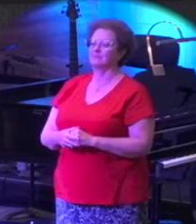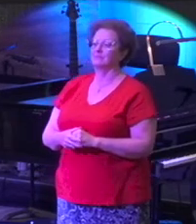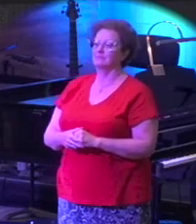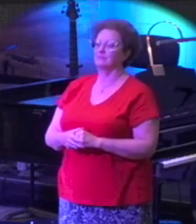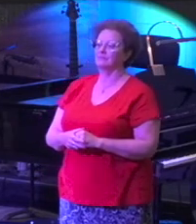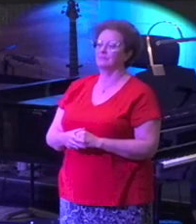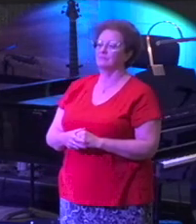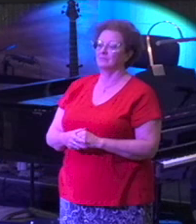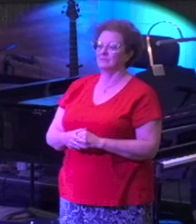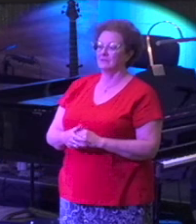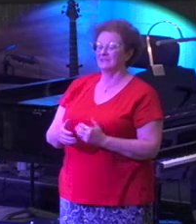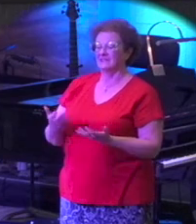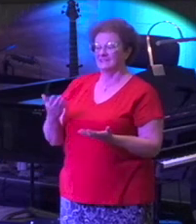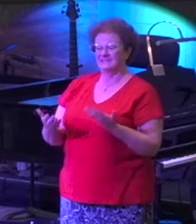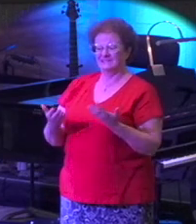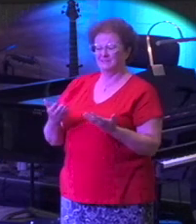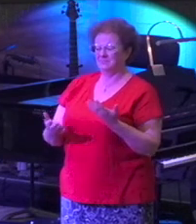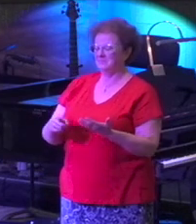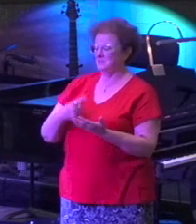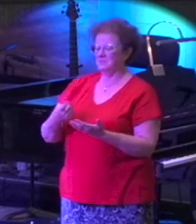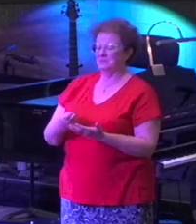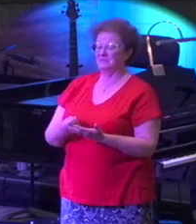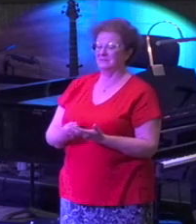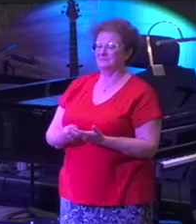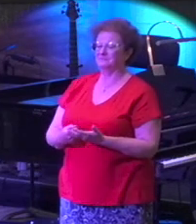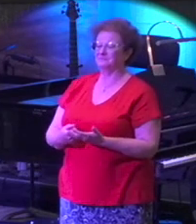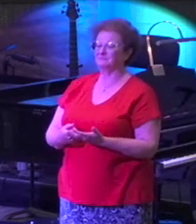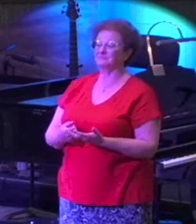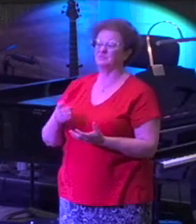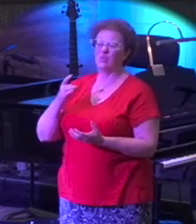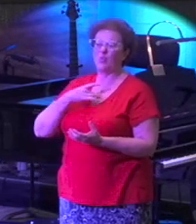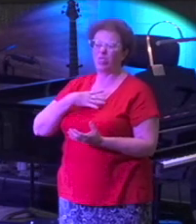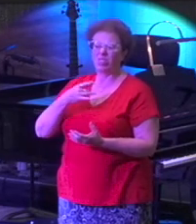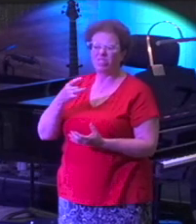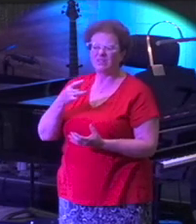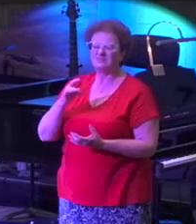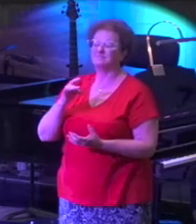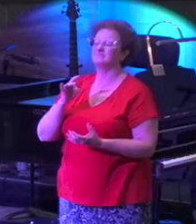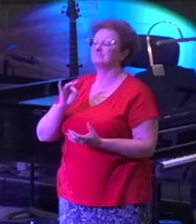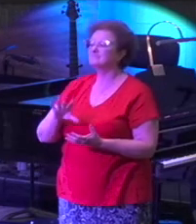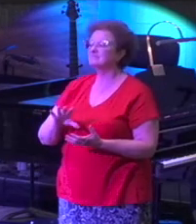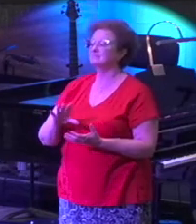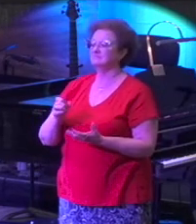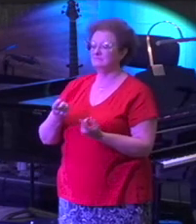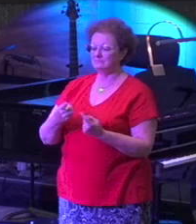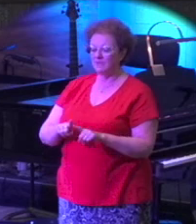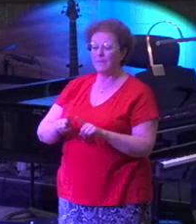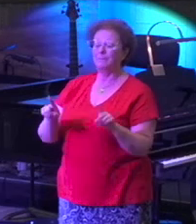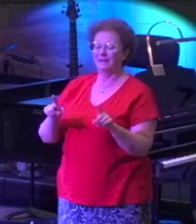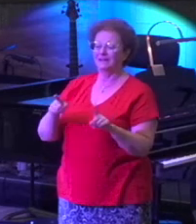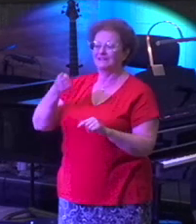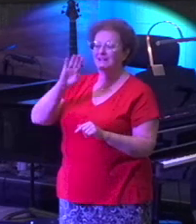like a child when something like this happens, I want you to think of it this way instead. This is the gracious working of